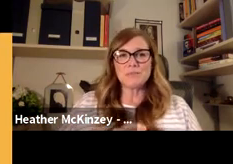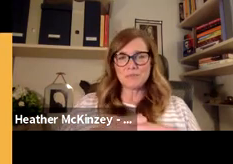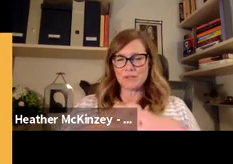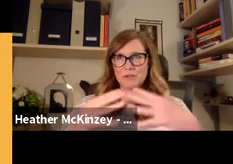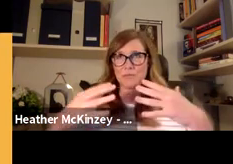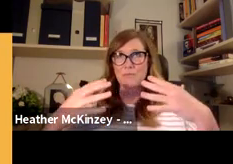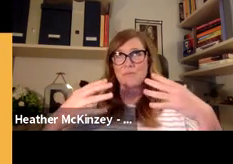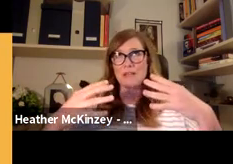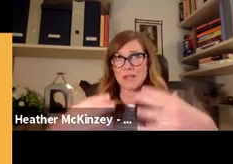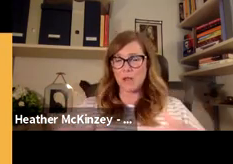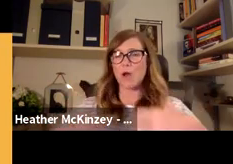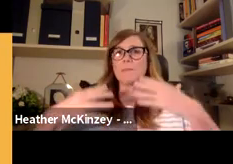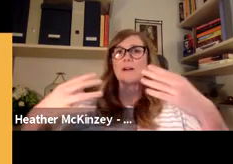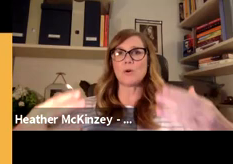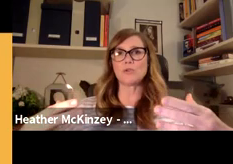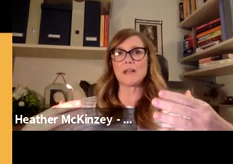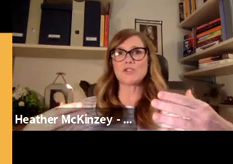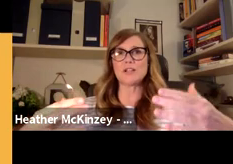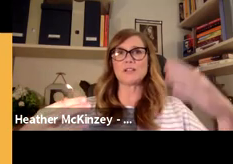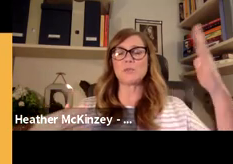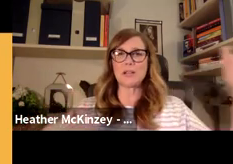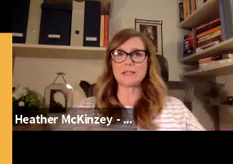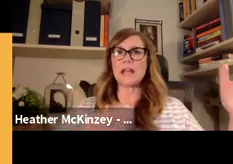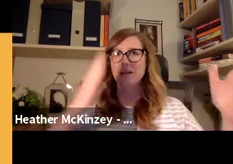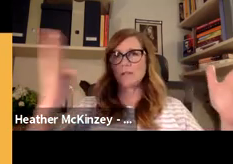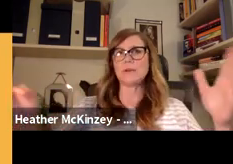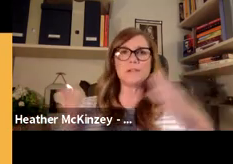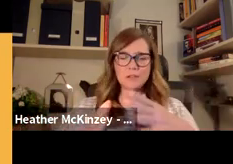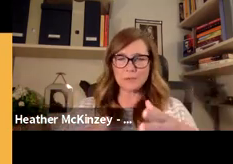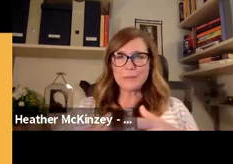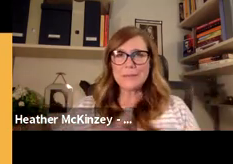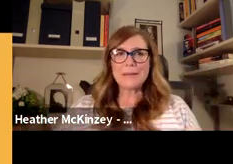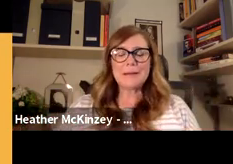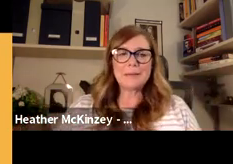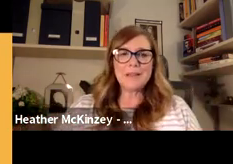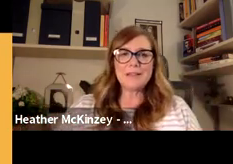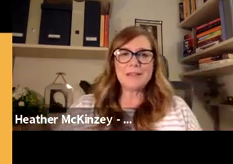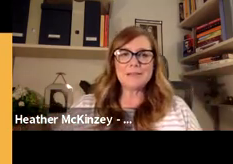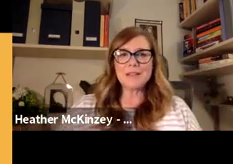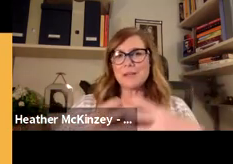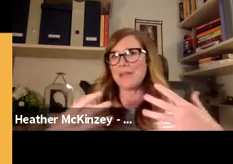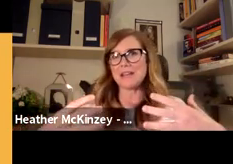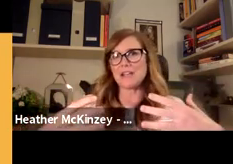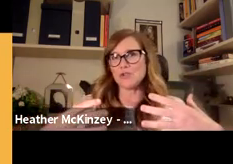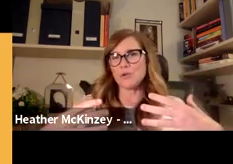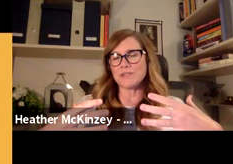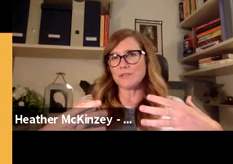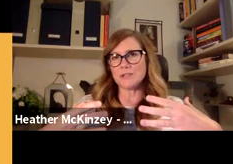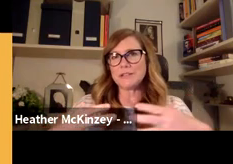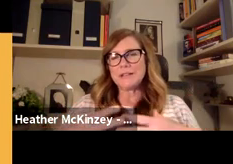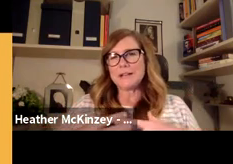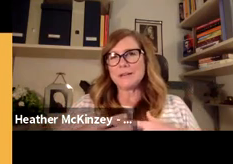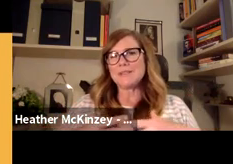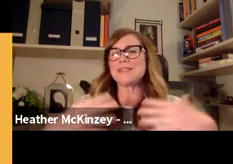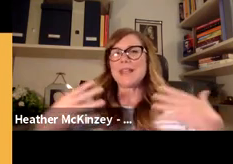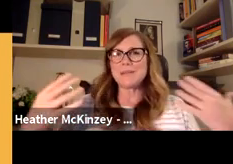where it's all about goal direction, and it's more like telling you what to do. And then the command and control